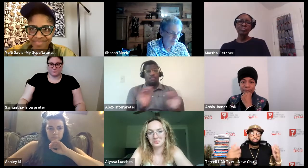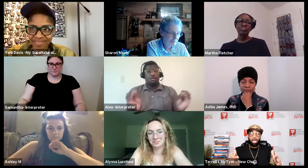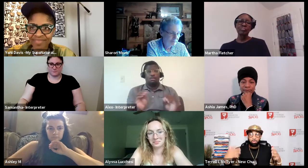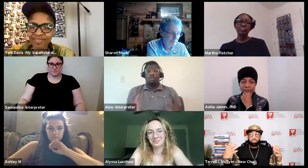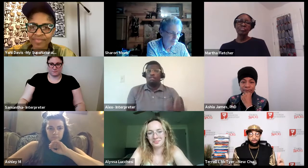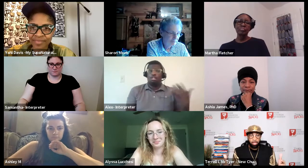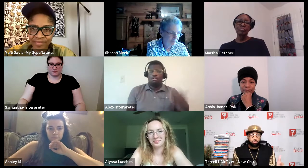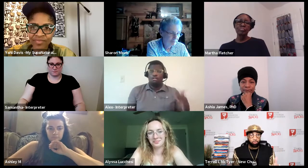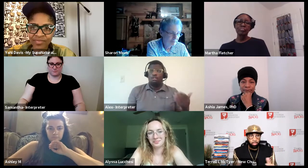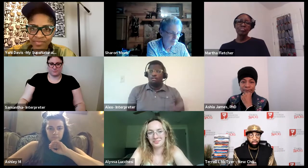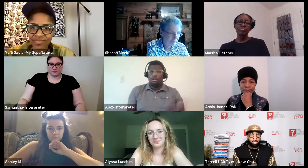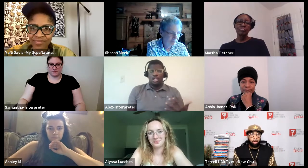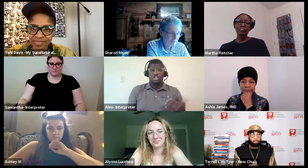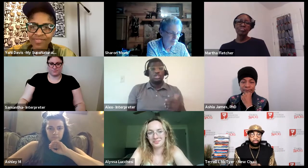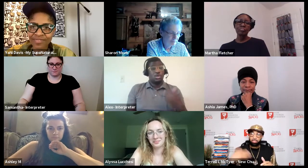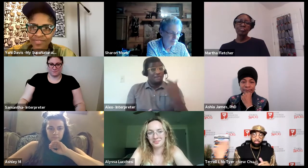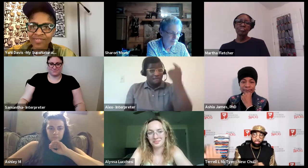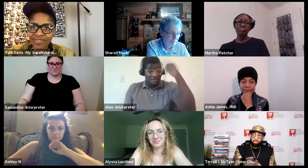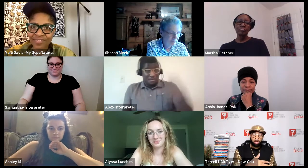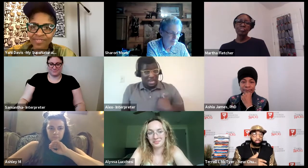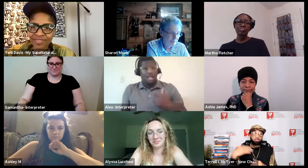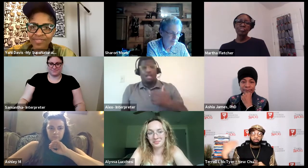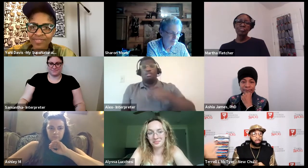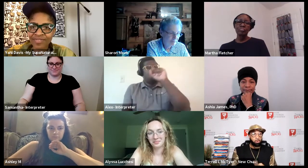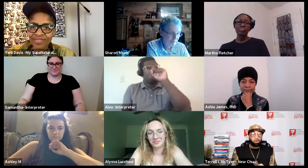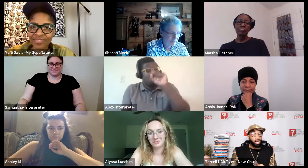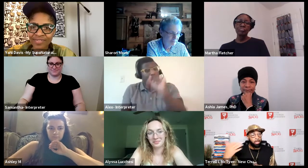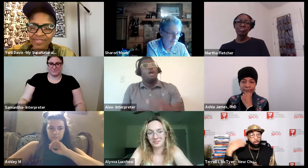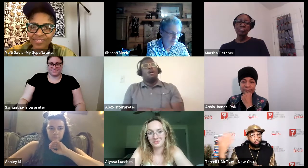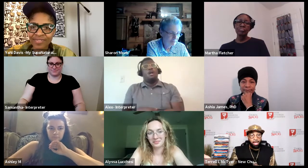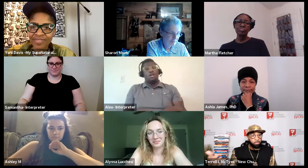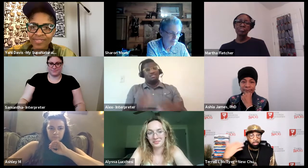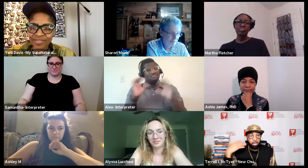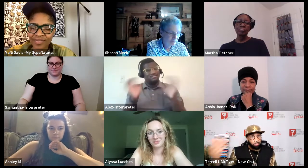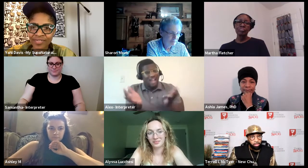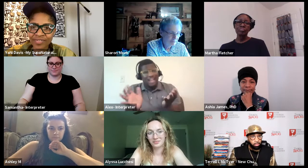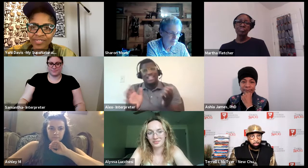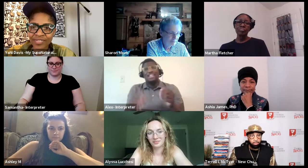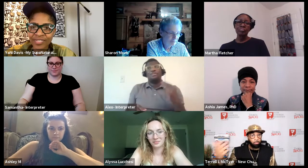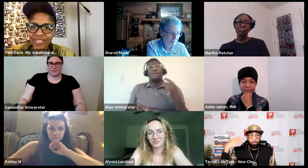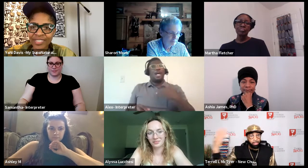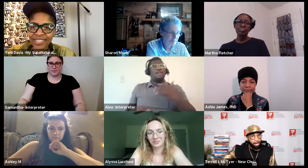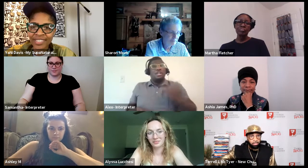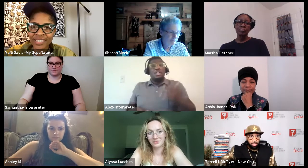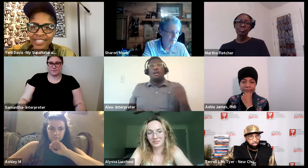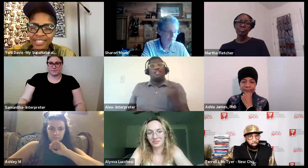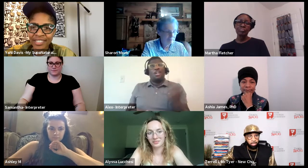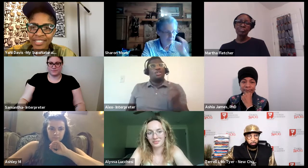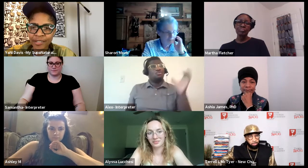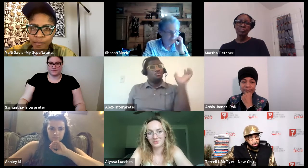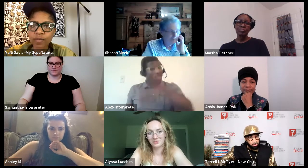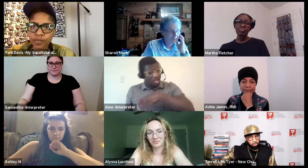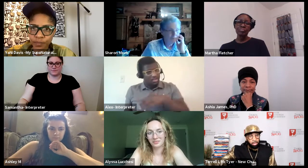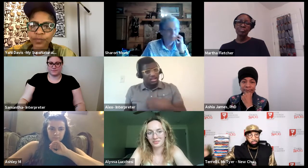like that. So that was strange for me. But this year, there have been people. It reminds me empathetically that there are people in isolation